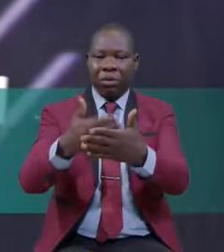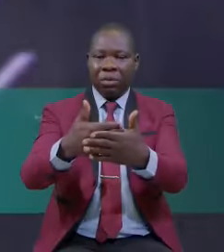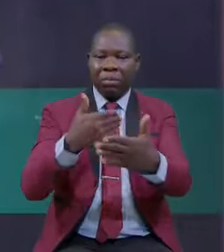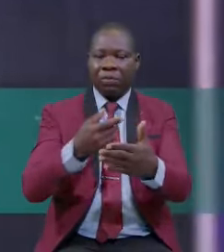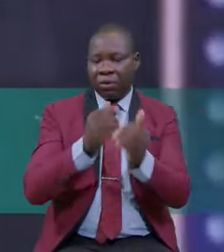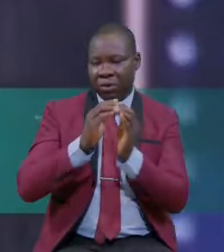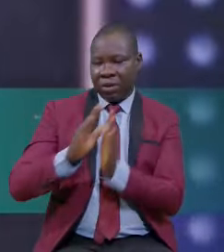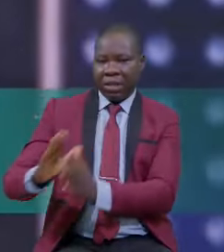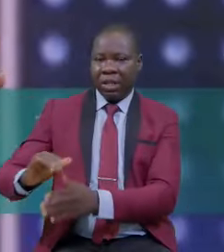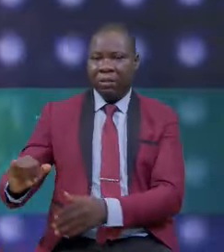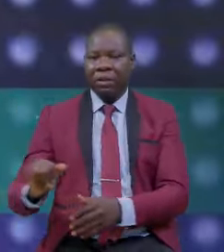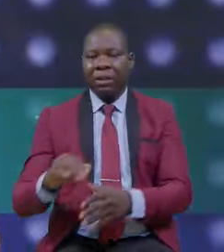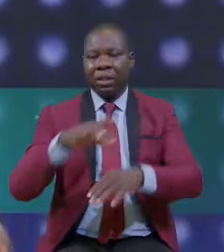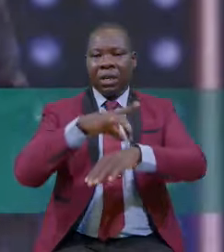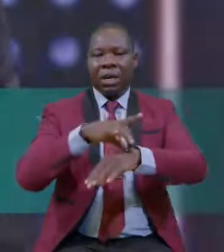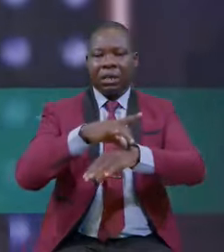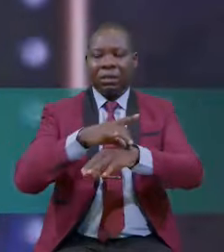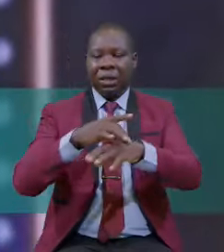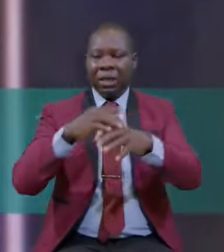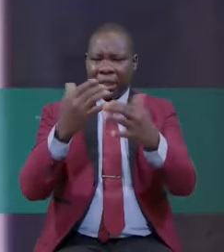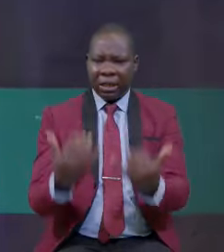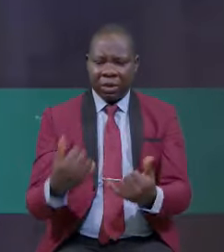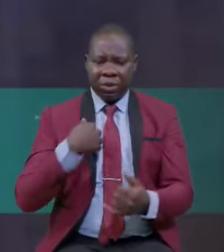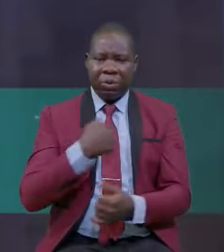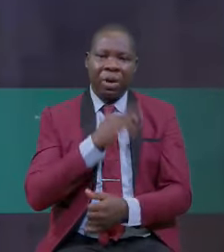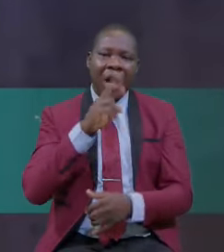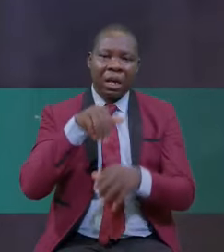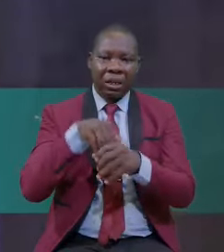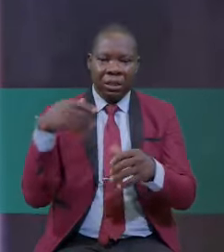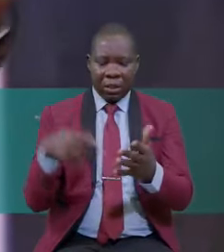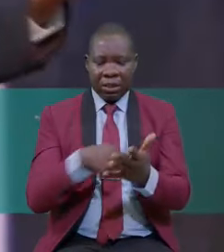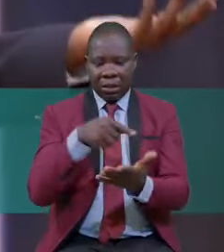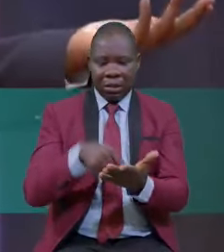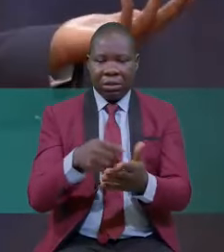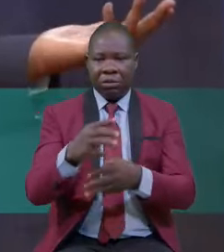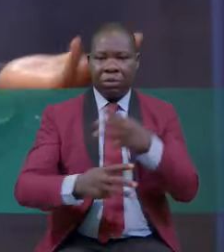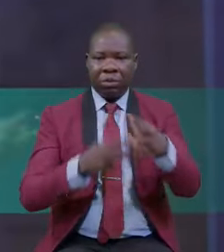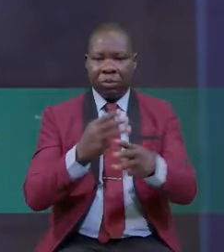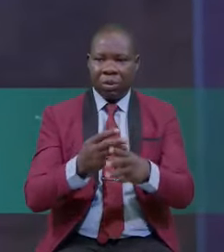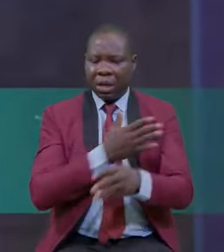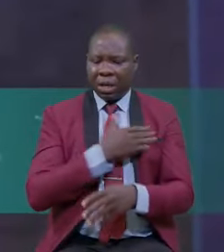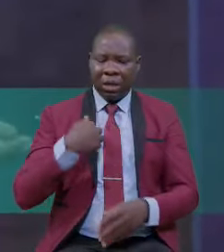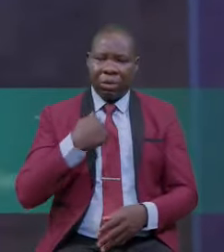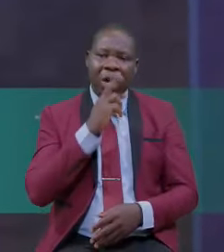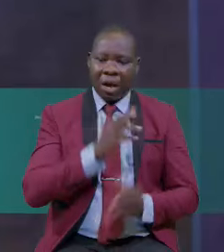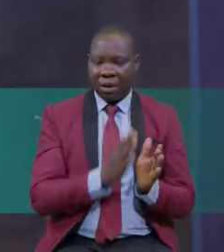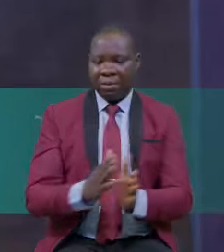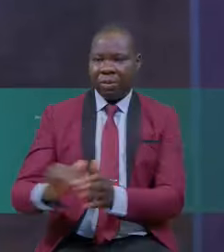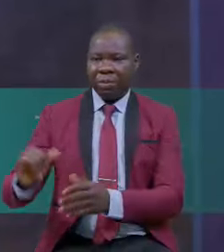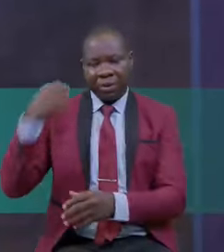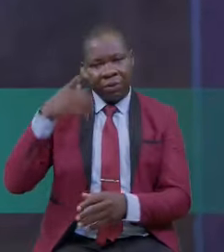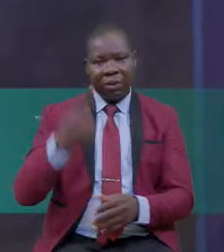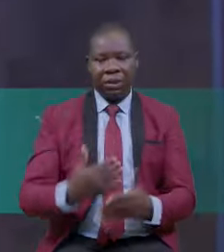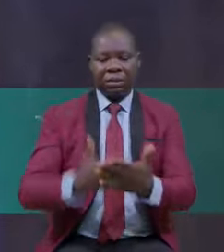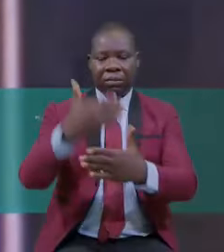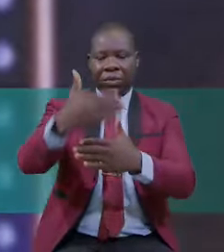this world now, and we're preparing for the next world. What manual should I read before leaving?